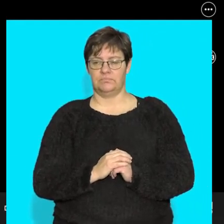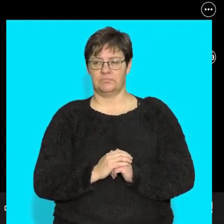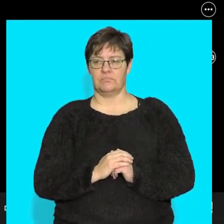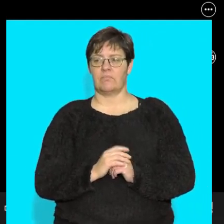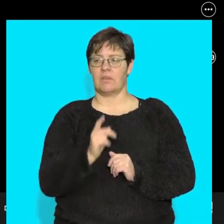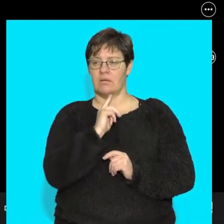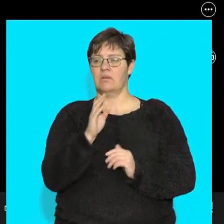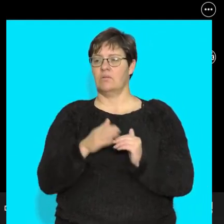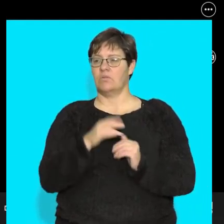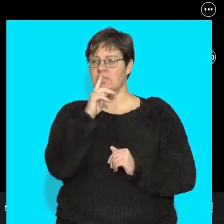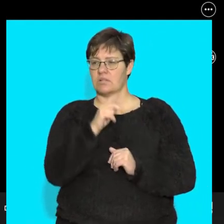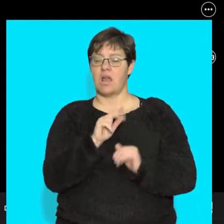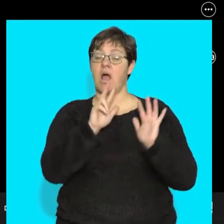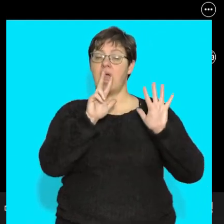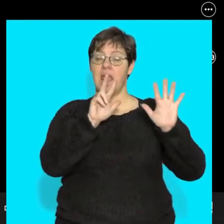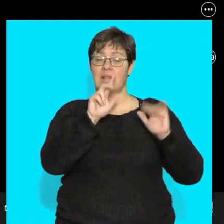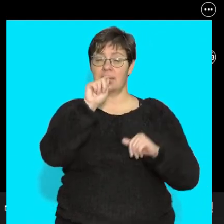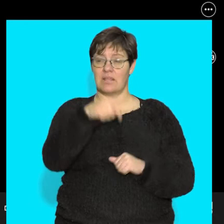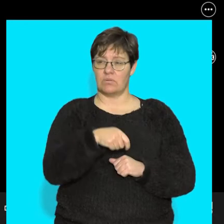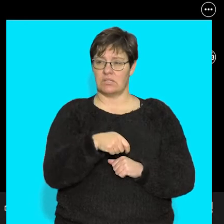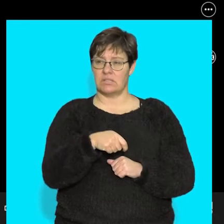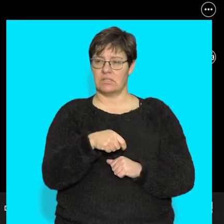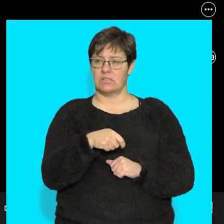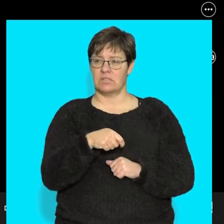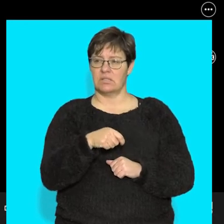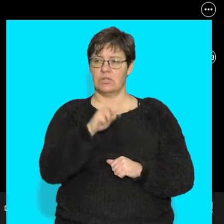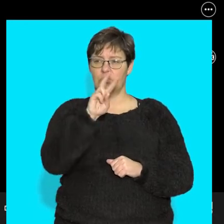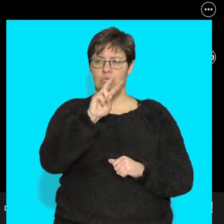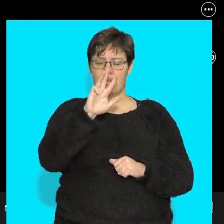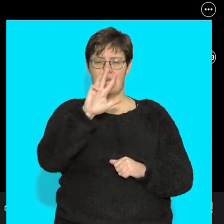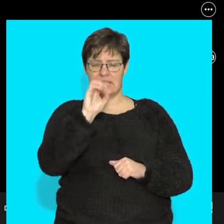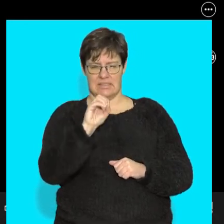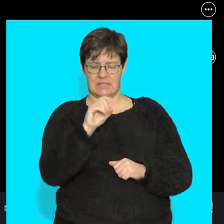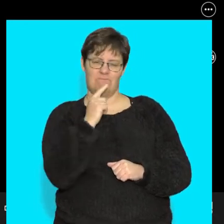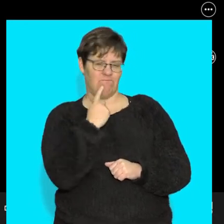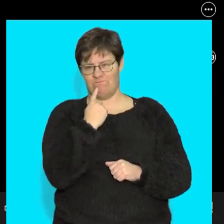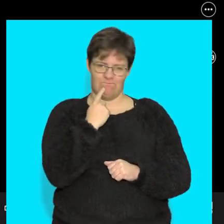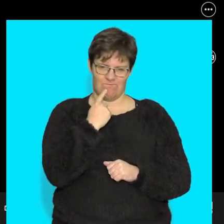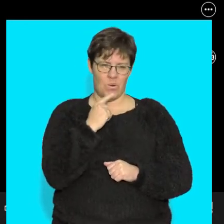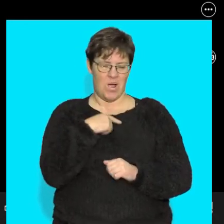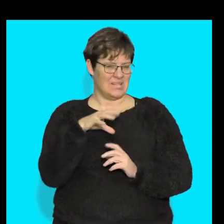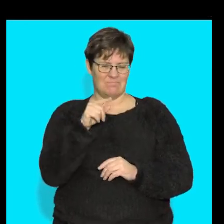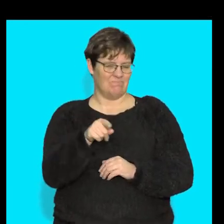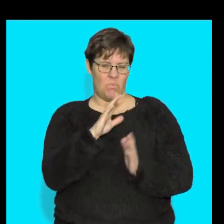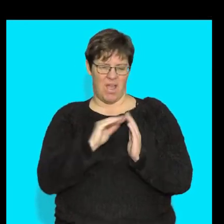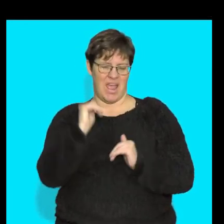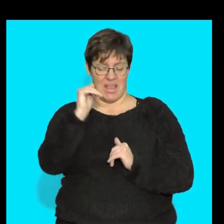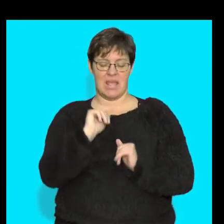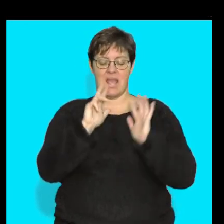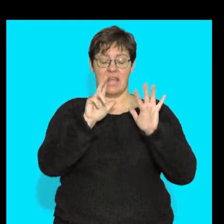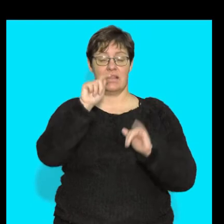Let's close my bracket. Then this is 8,000. Already you can see that we might not take this one. So this